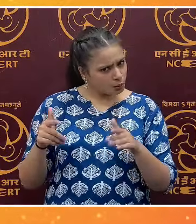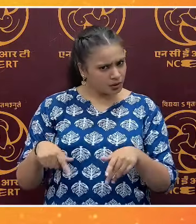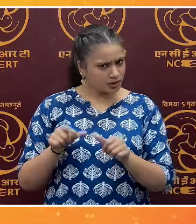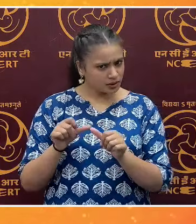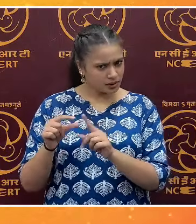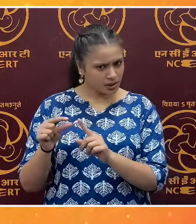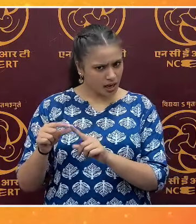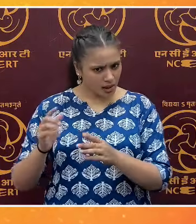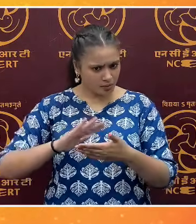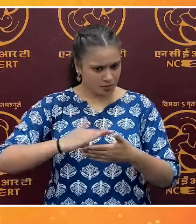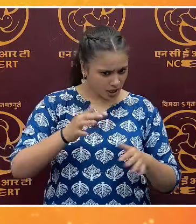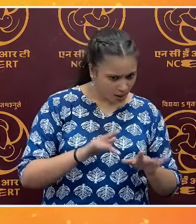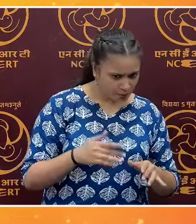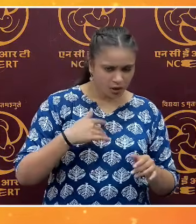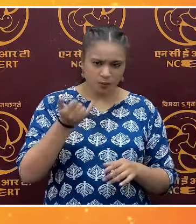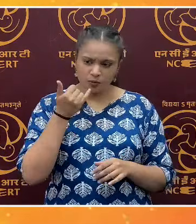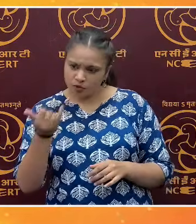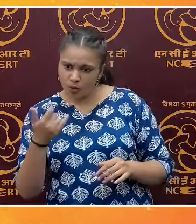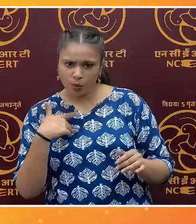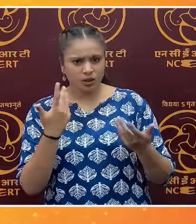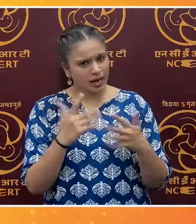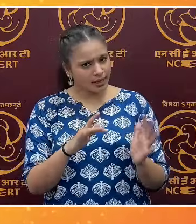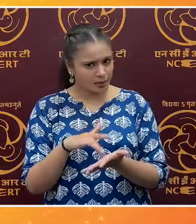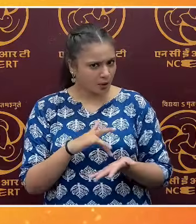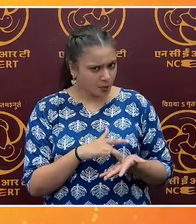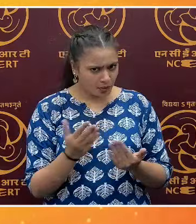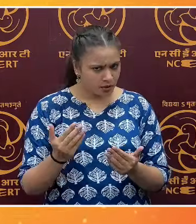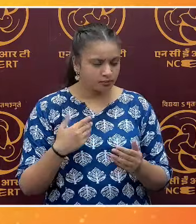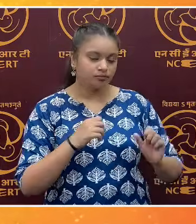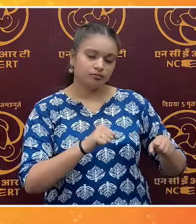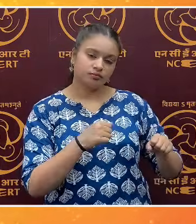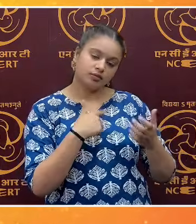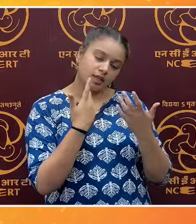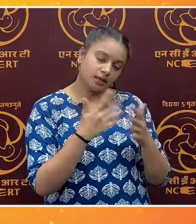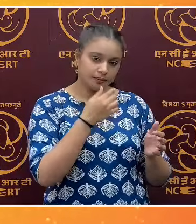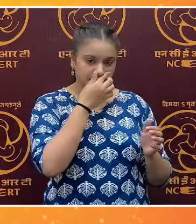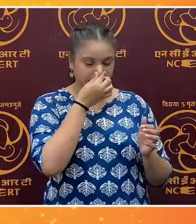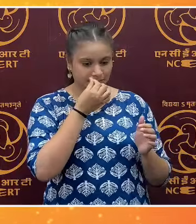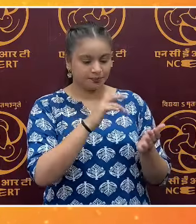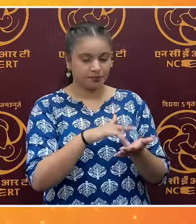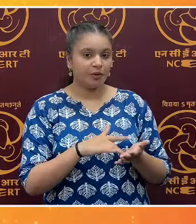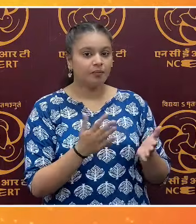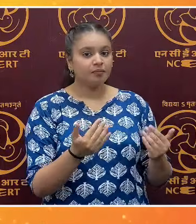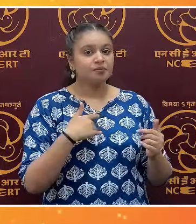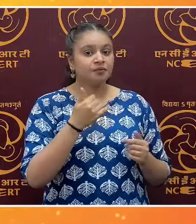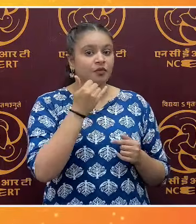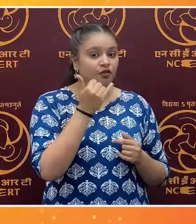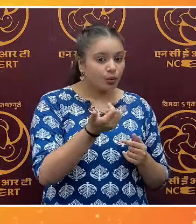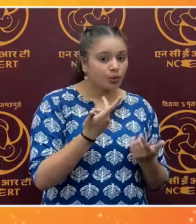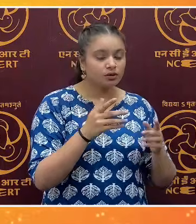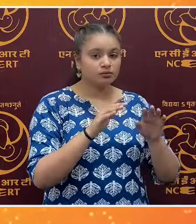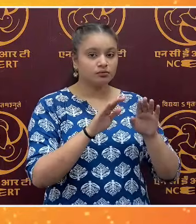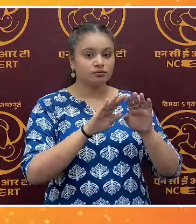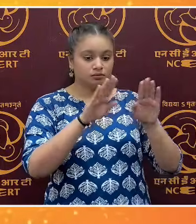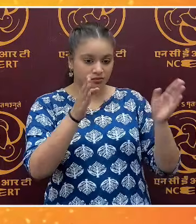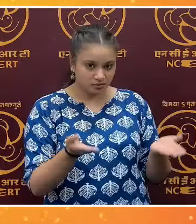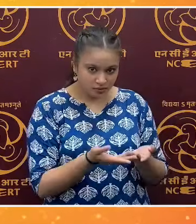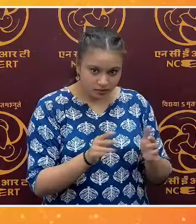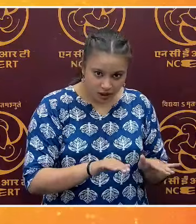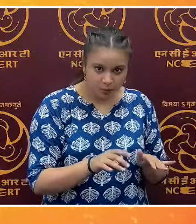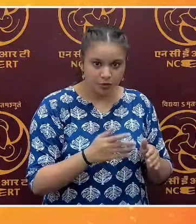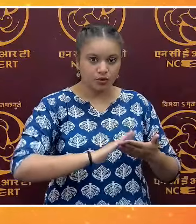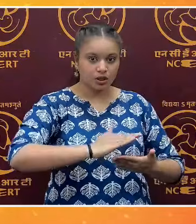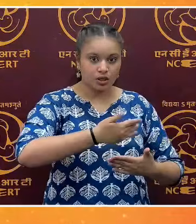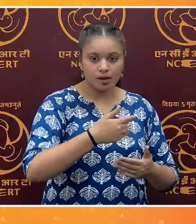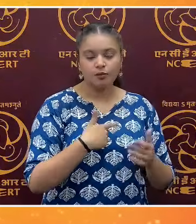on a desktop, laptop, mobile phone, everywhere. Everywhere. Okay. It is compatible to mobile phone as well as a desktop. All right. So you can go